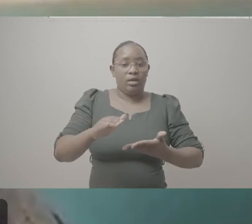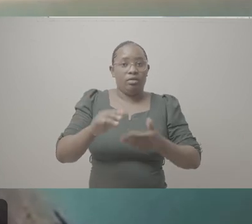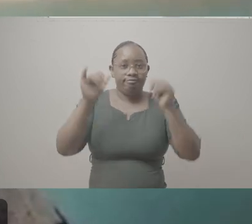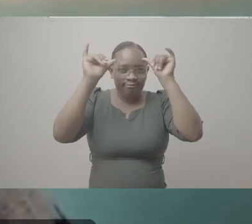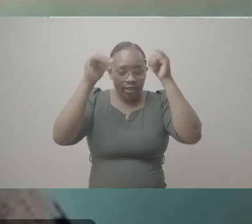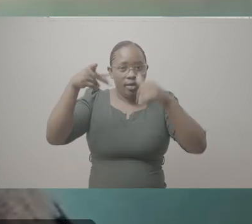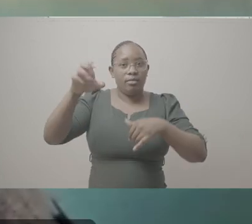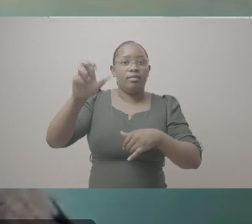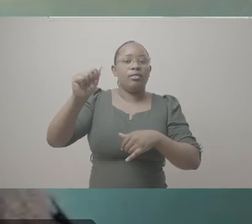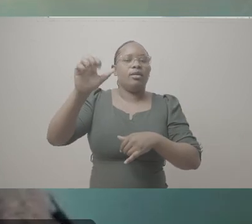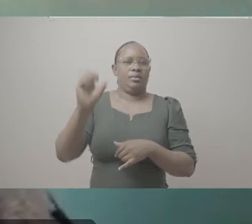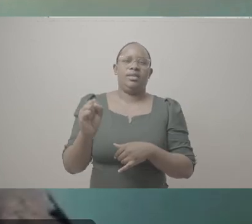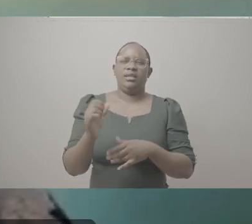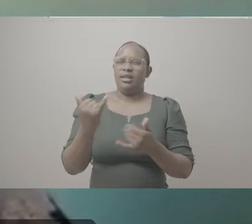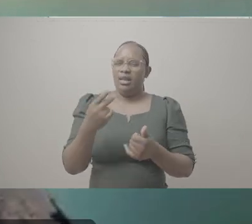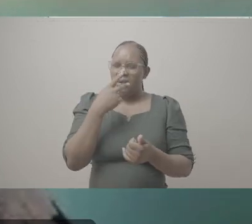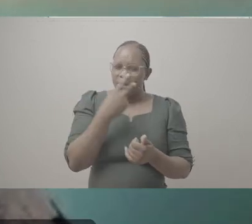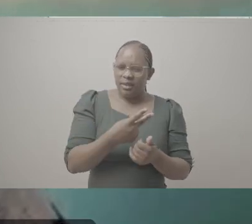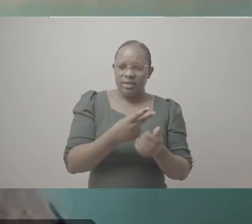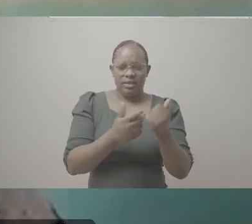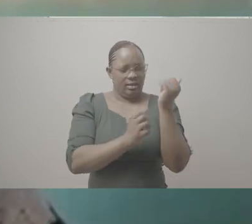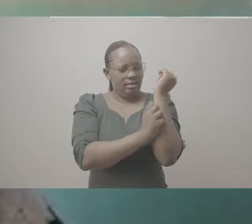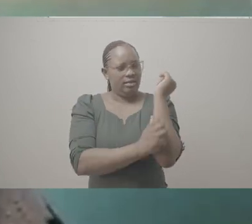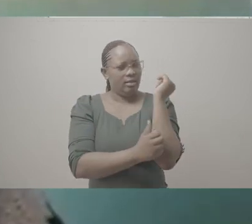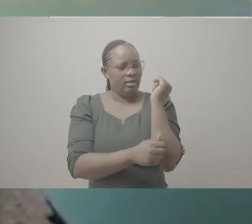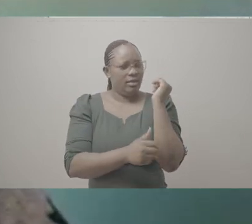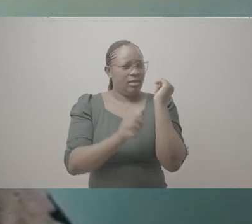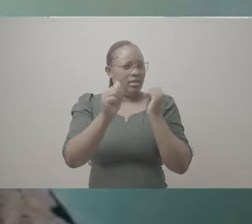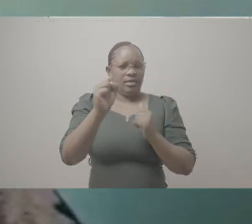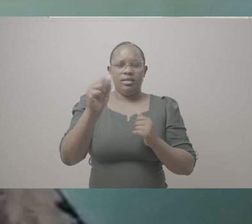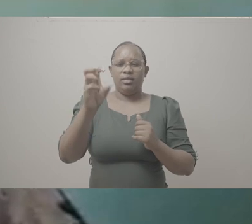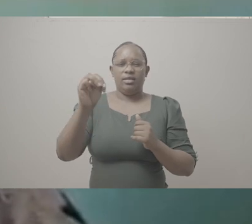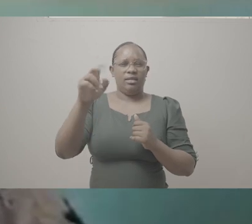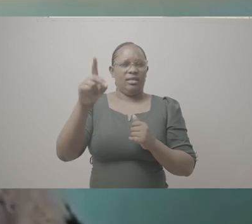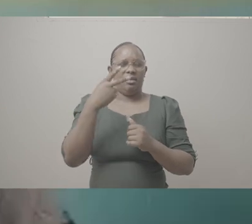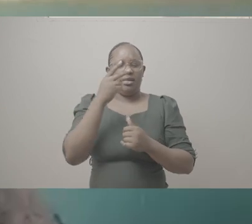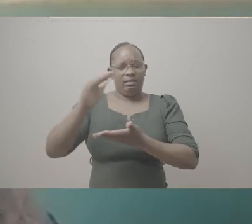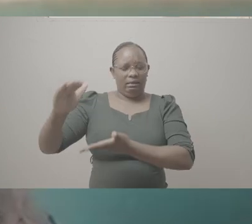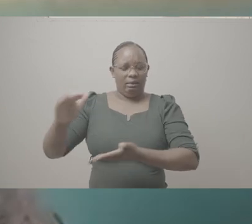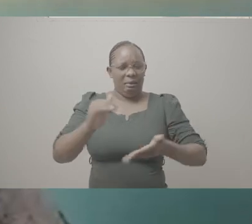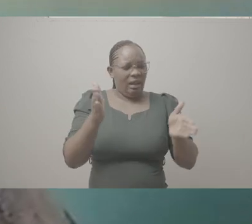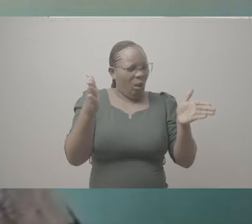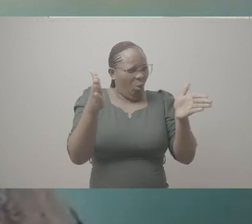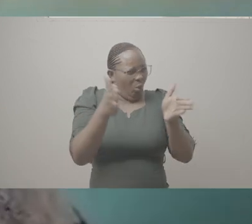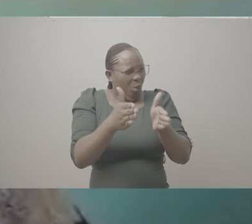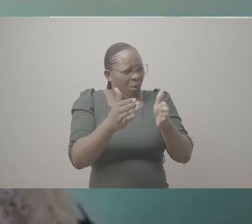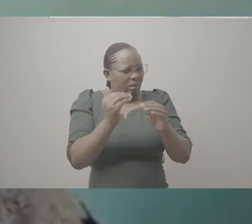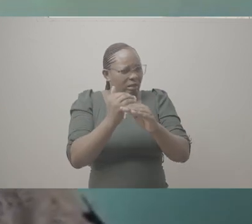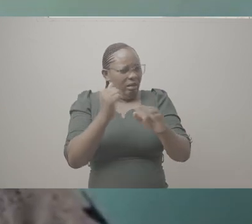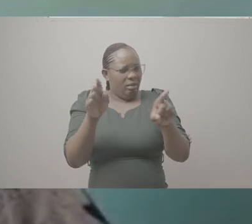cowpeas. But when we looked at the sample they brought, the bags were just too small to be equal to